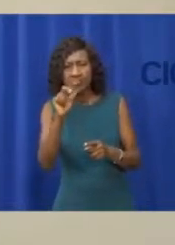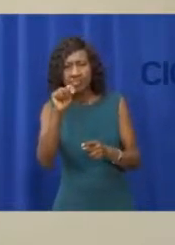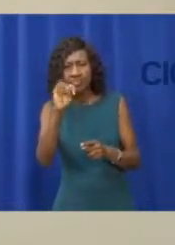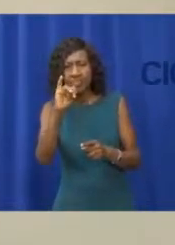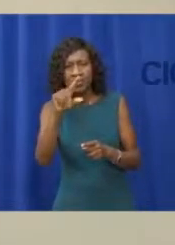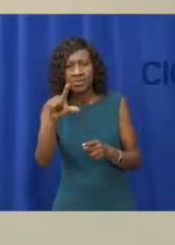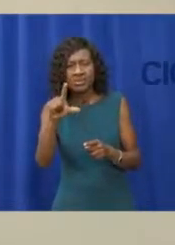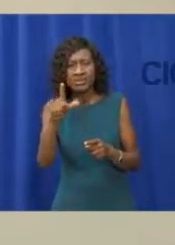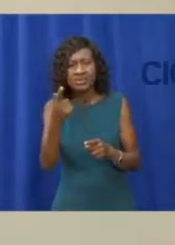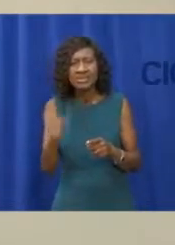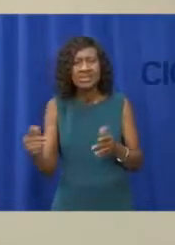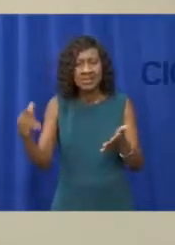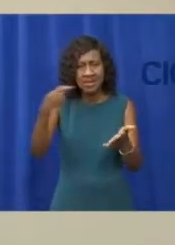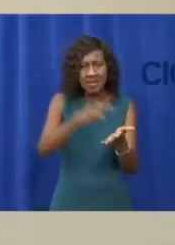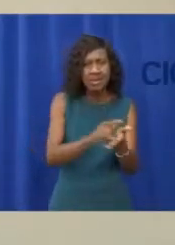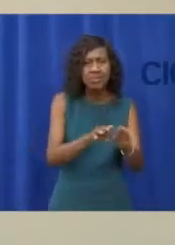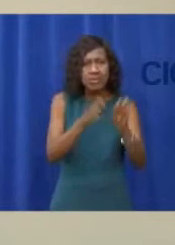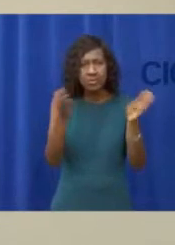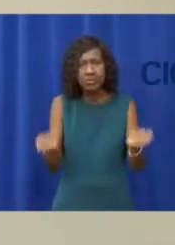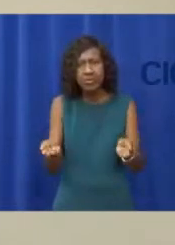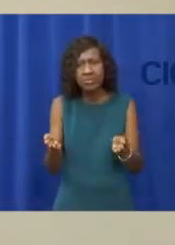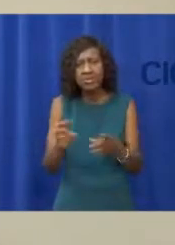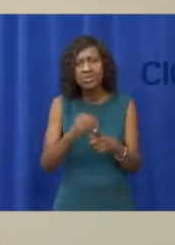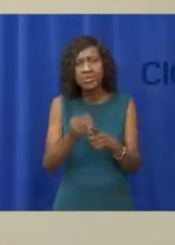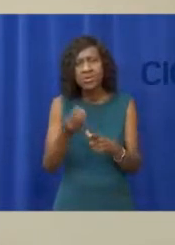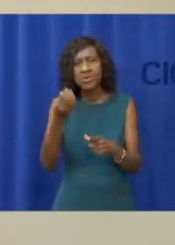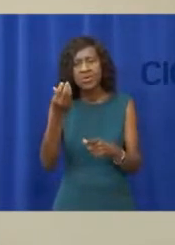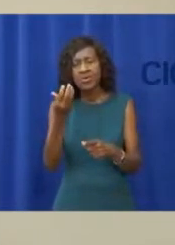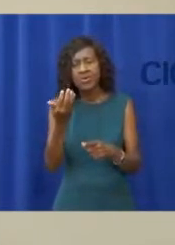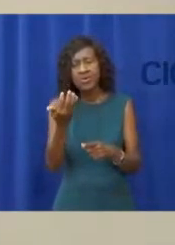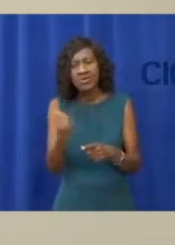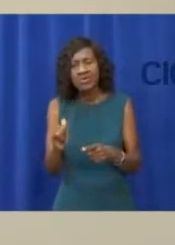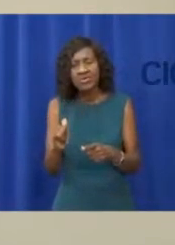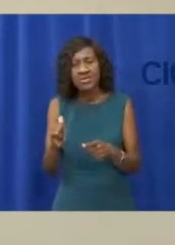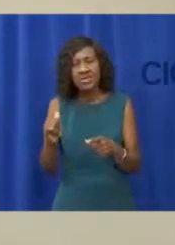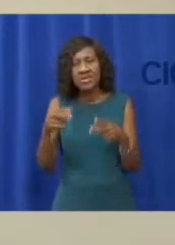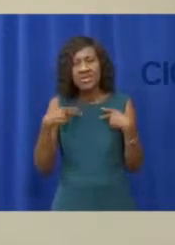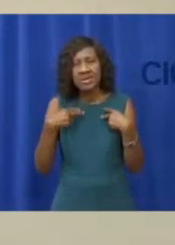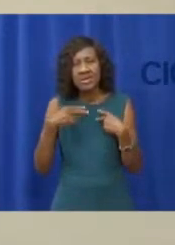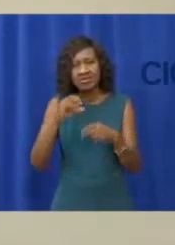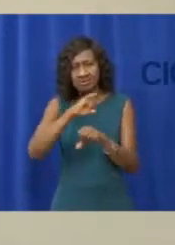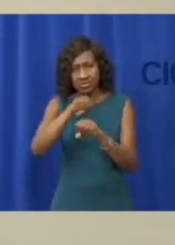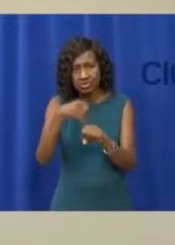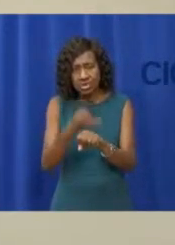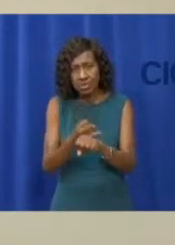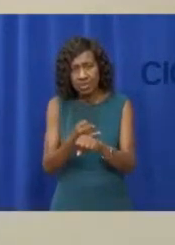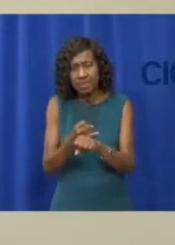to resume their jobs. The application forms can be downloaded at